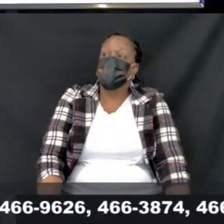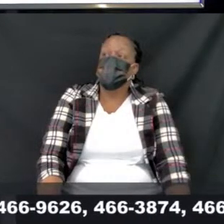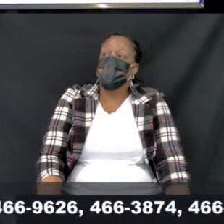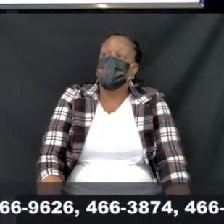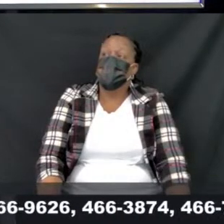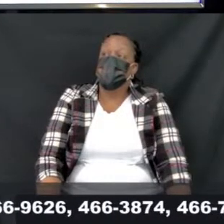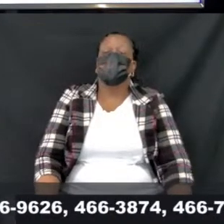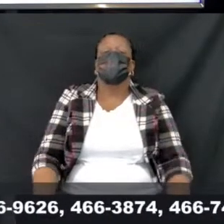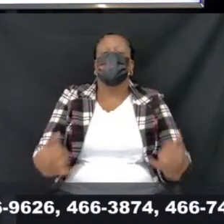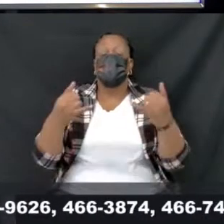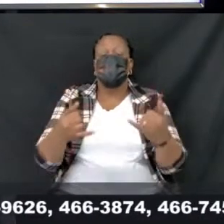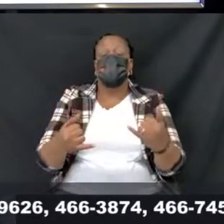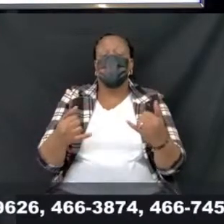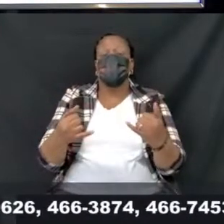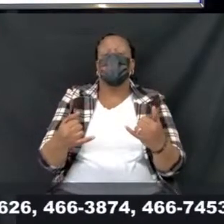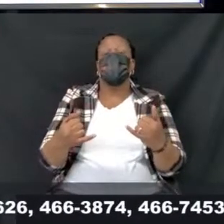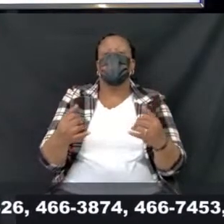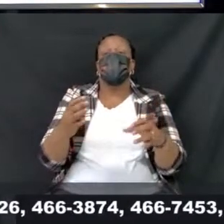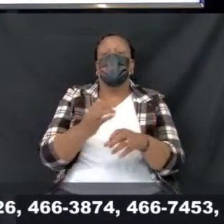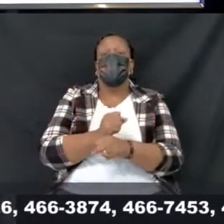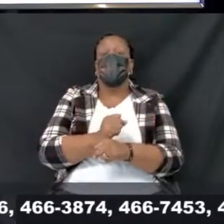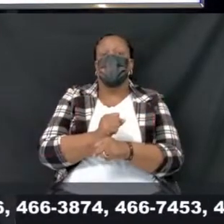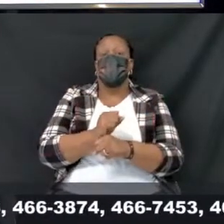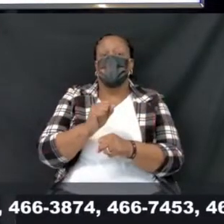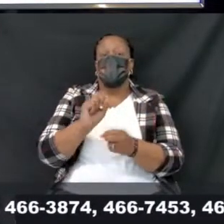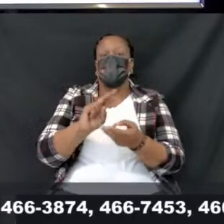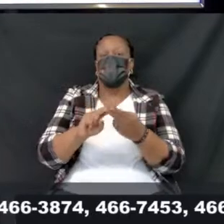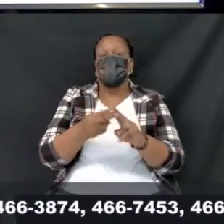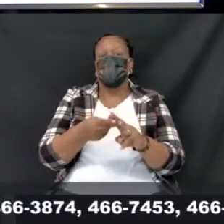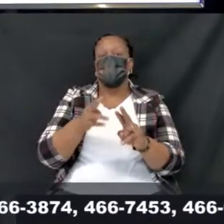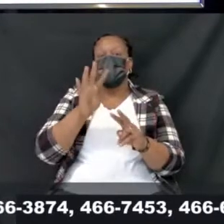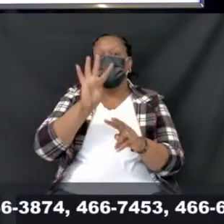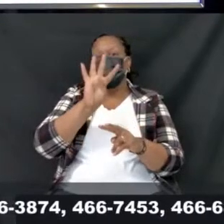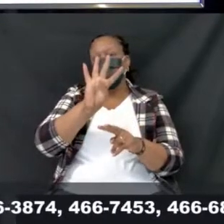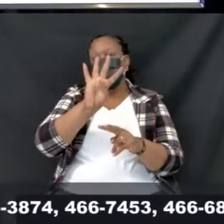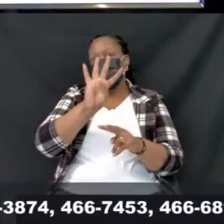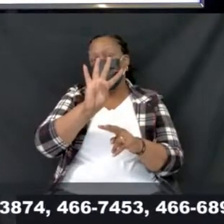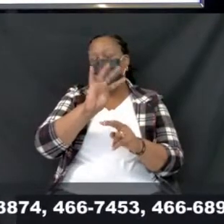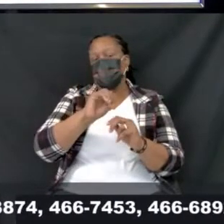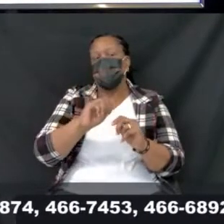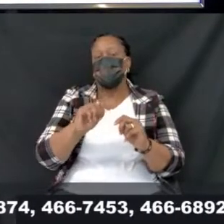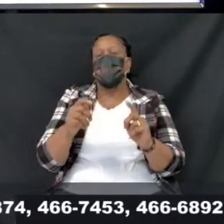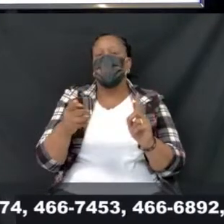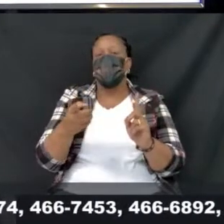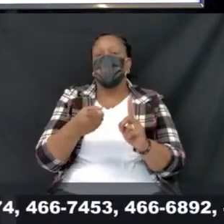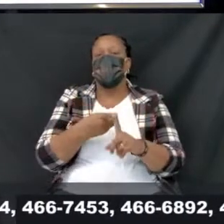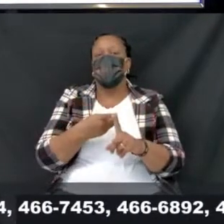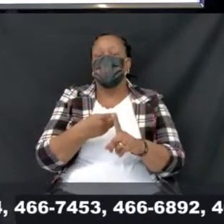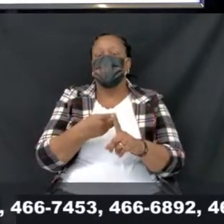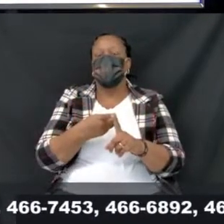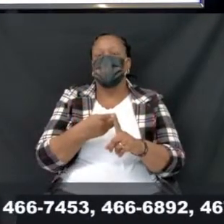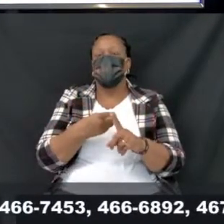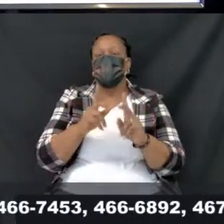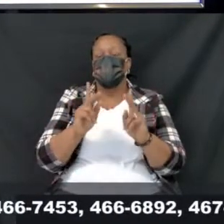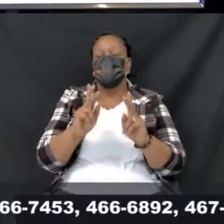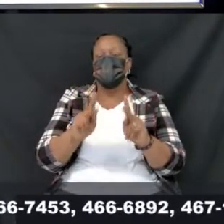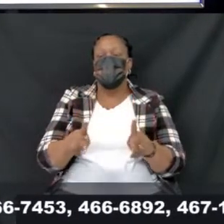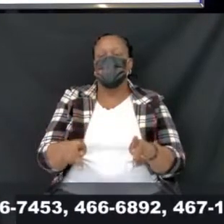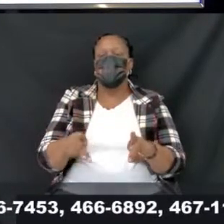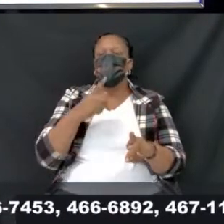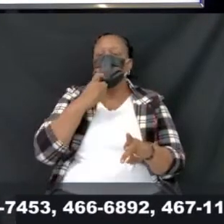of St. Kitts and Nevis as a level 4 and reduce that level to a more welcoming level.